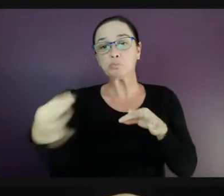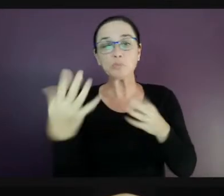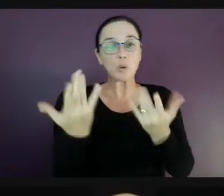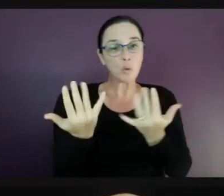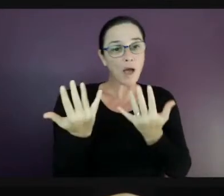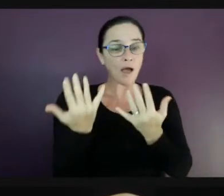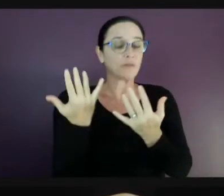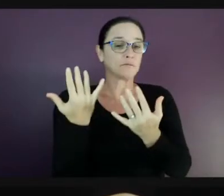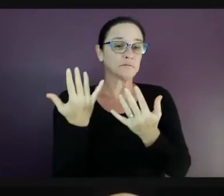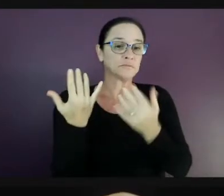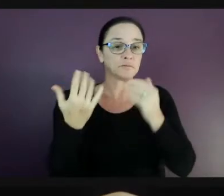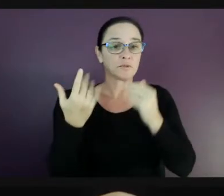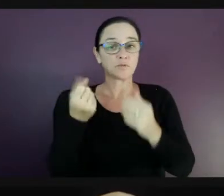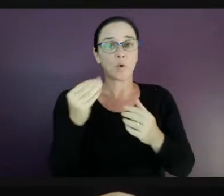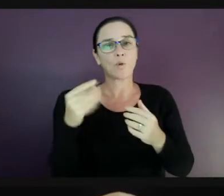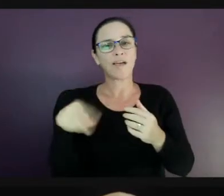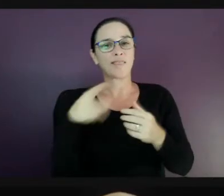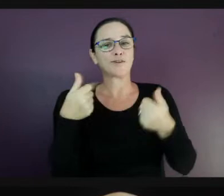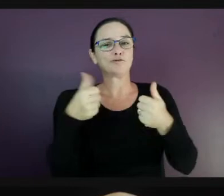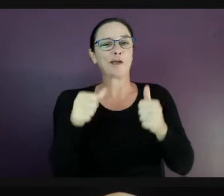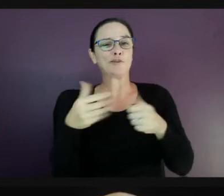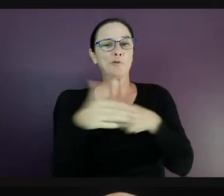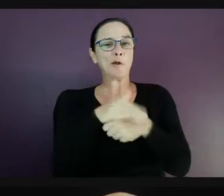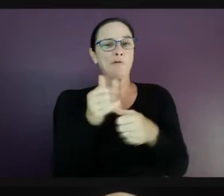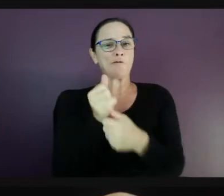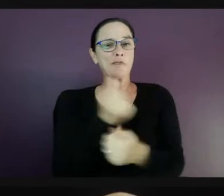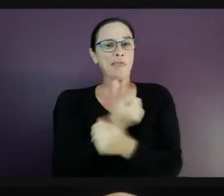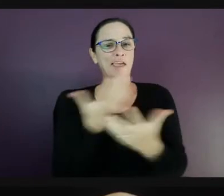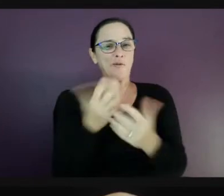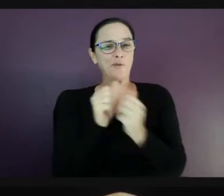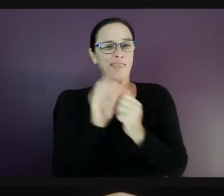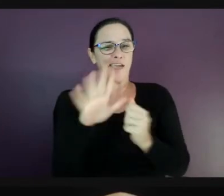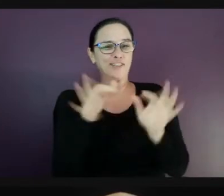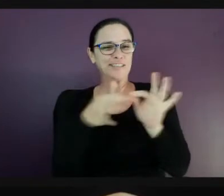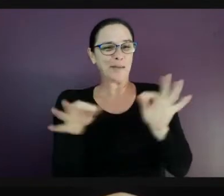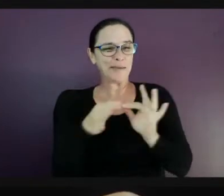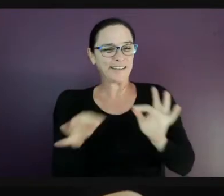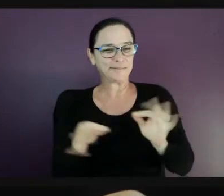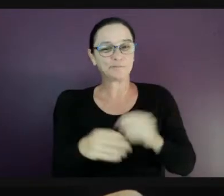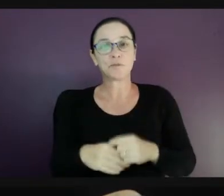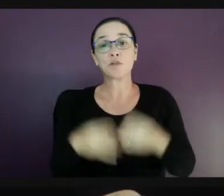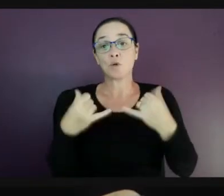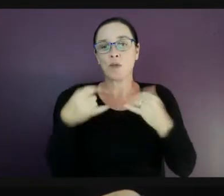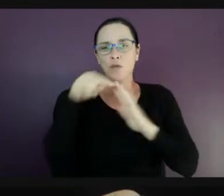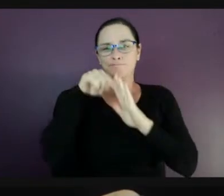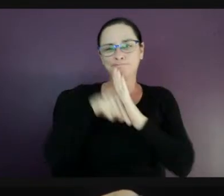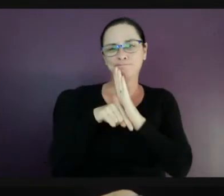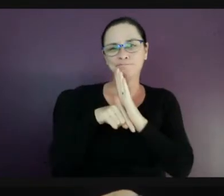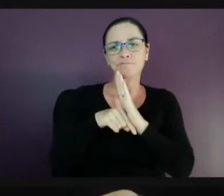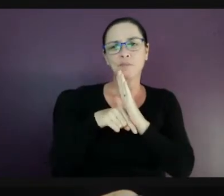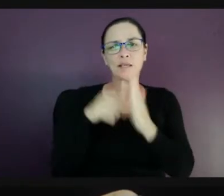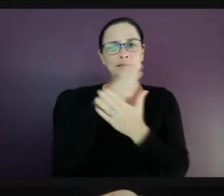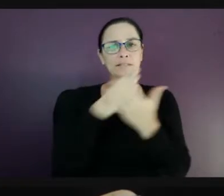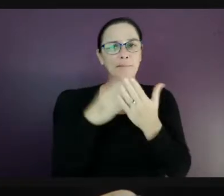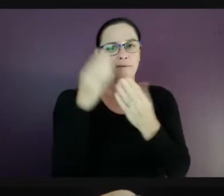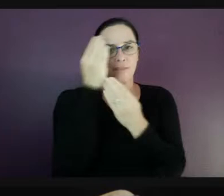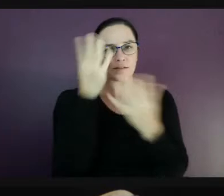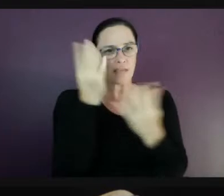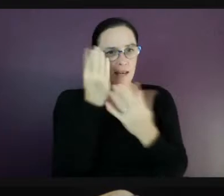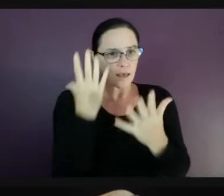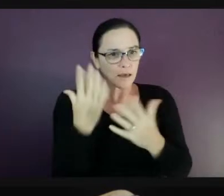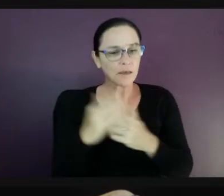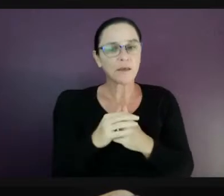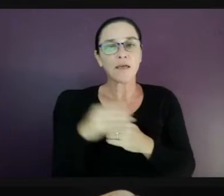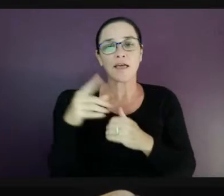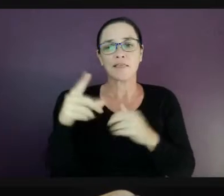cover their bases there, it seems, with all that. So to dig into a little more, let's look at some of this data. Here's our monitoring data from